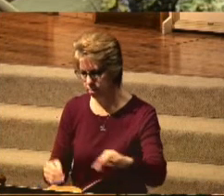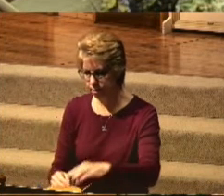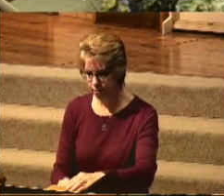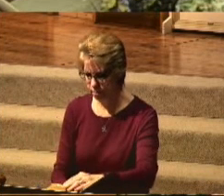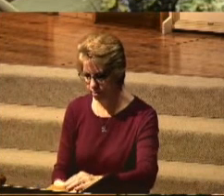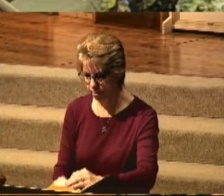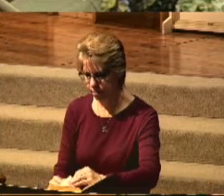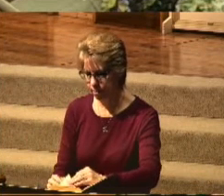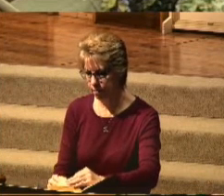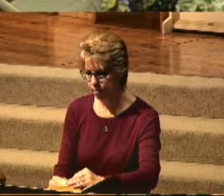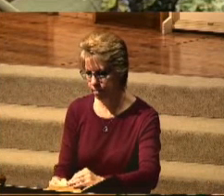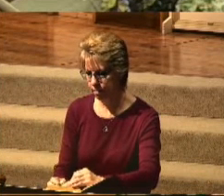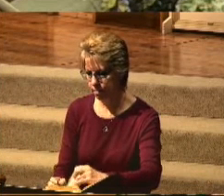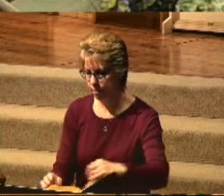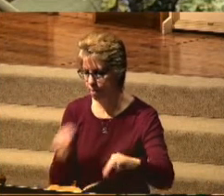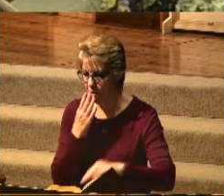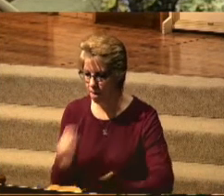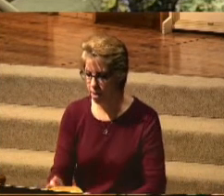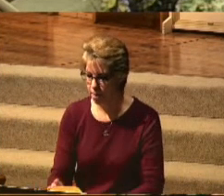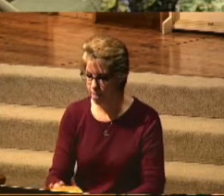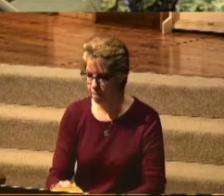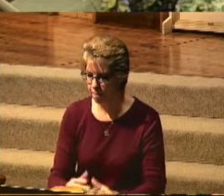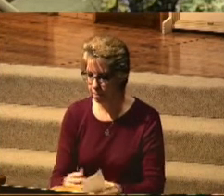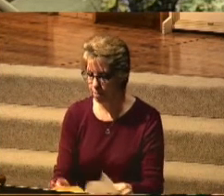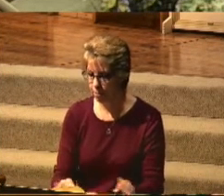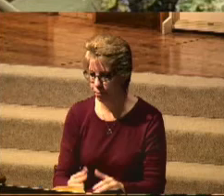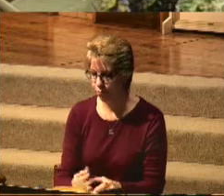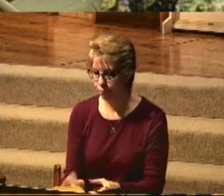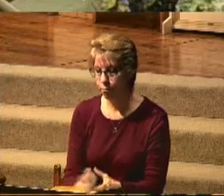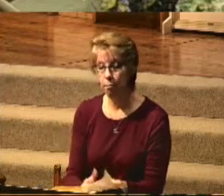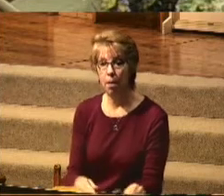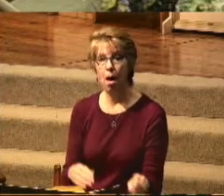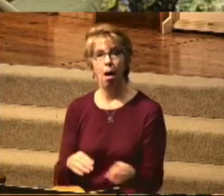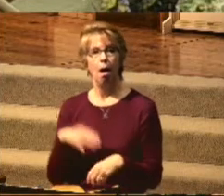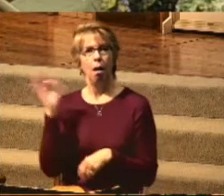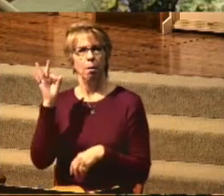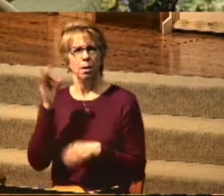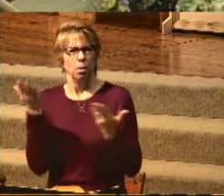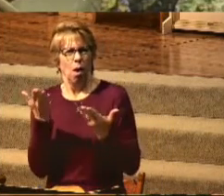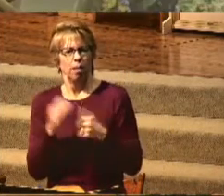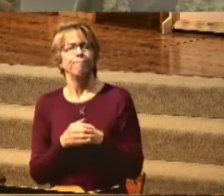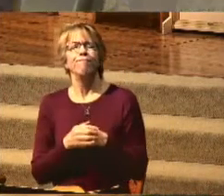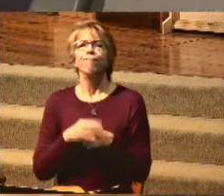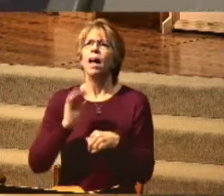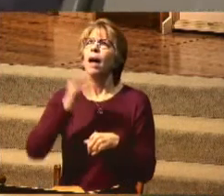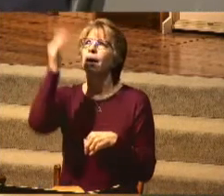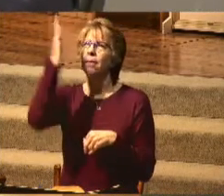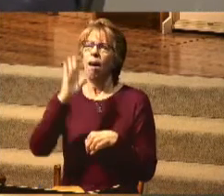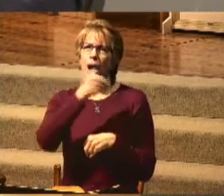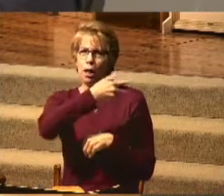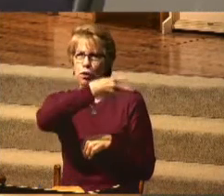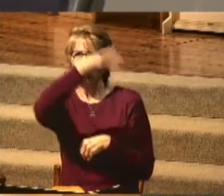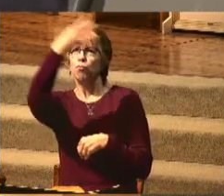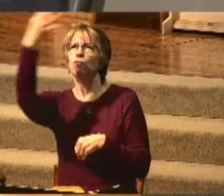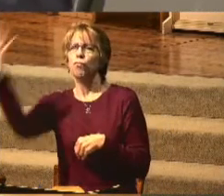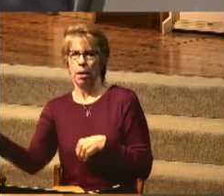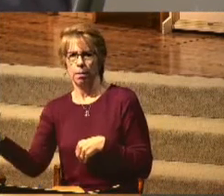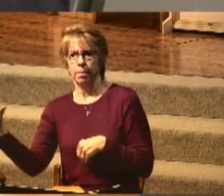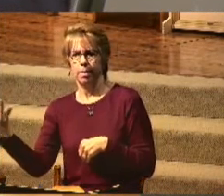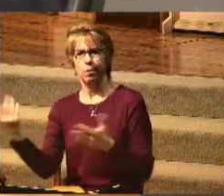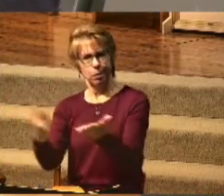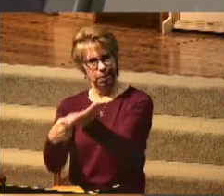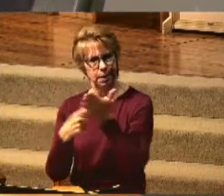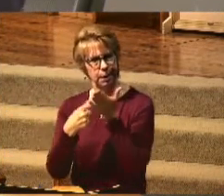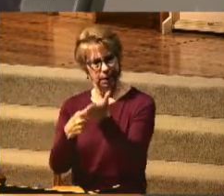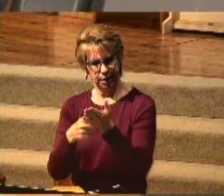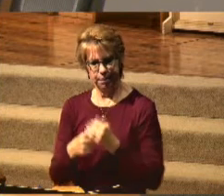there a while ago and somebody said, there's a rainbow. They saw a rainbow right outside the door here. And we're going to be talking about that. So